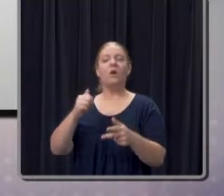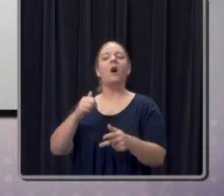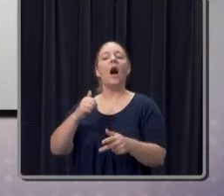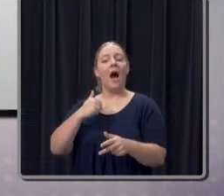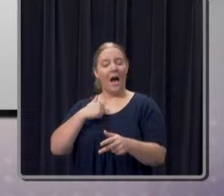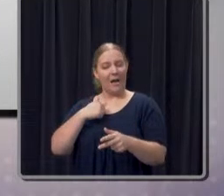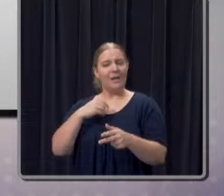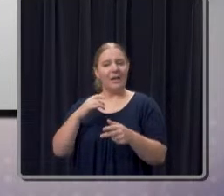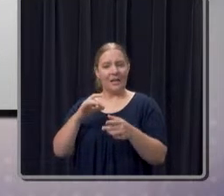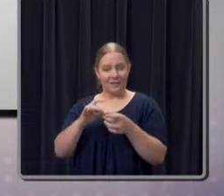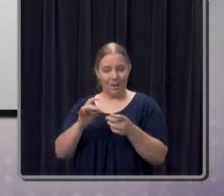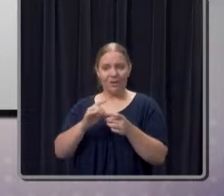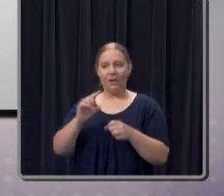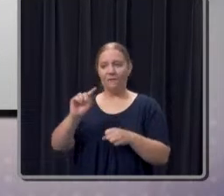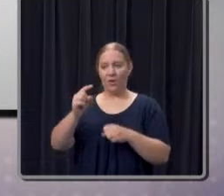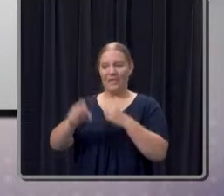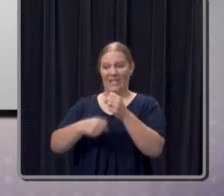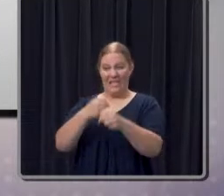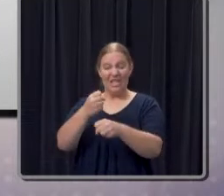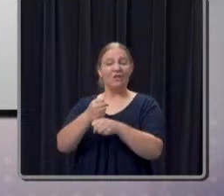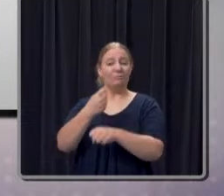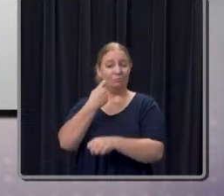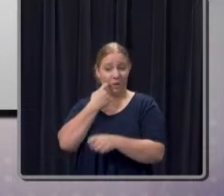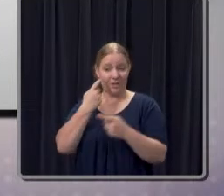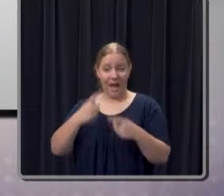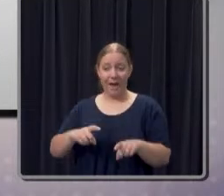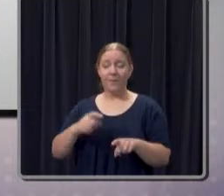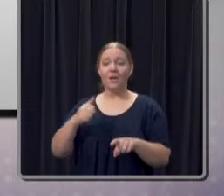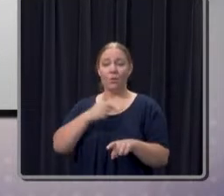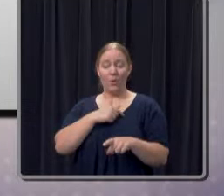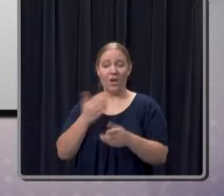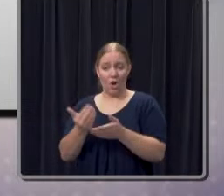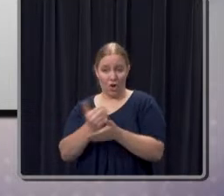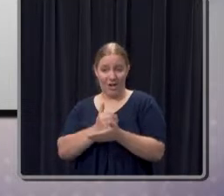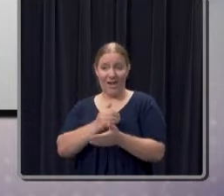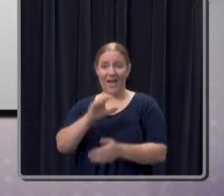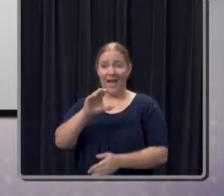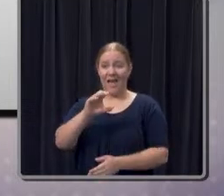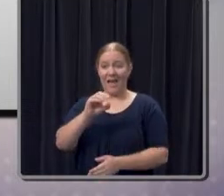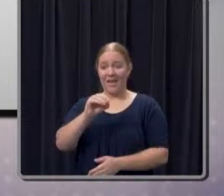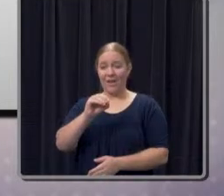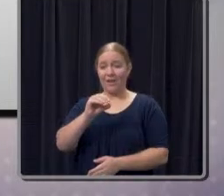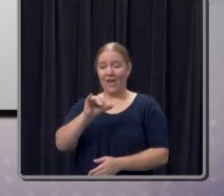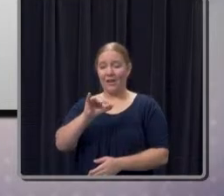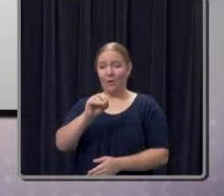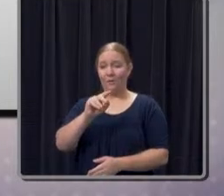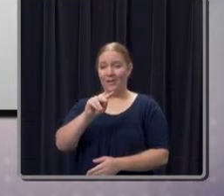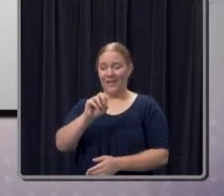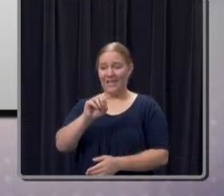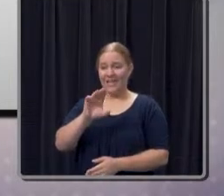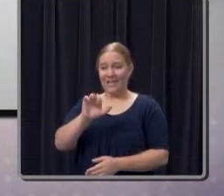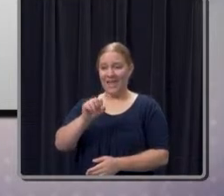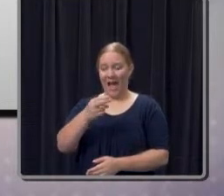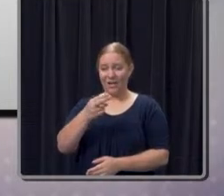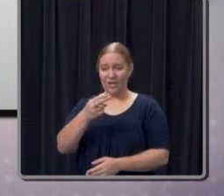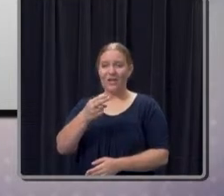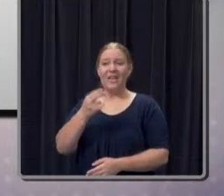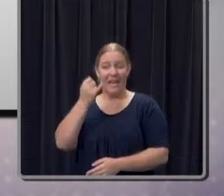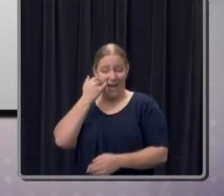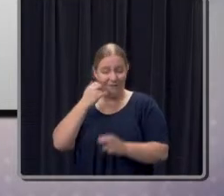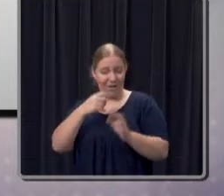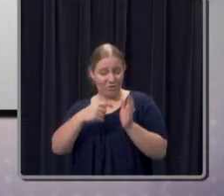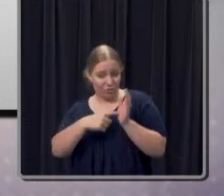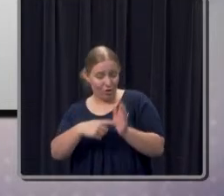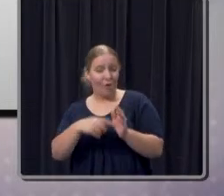first year of this, and our students have the opportunity to earn Coyote Cash. And you can see a little graphic of the Coyote Cash anytime they're showing those ready,